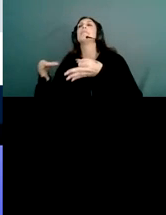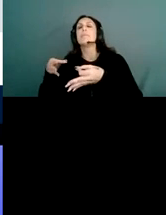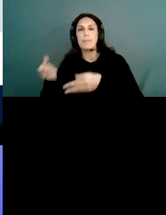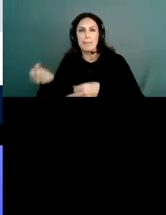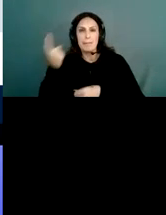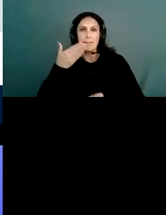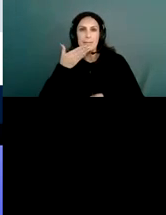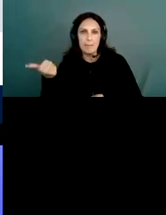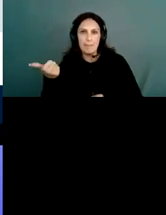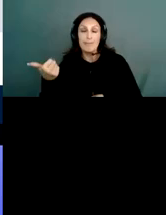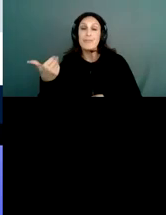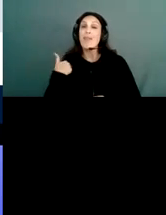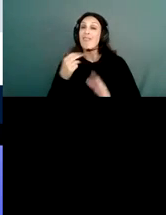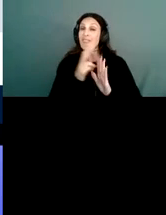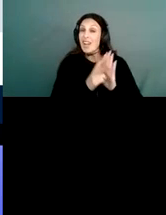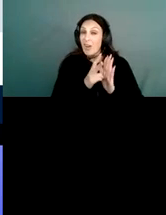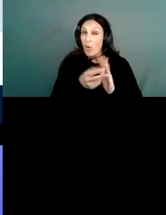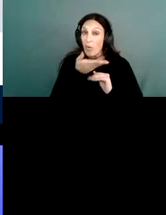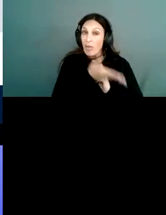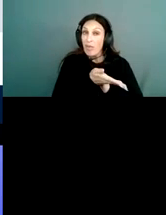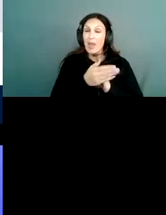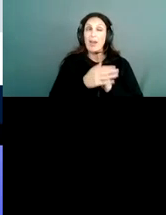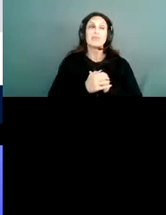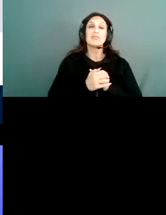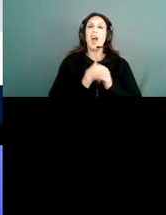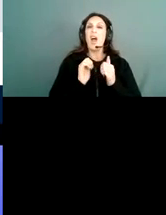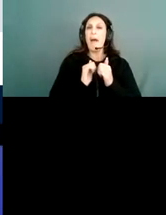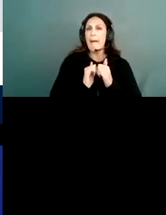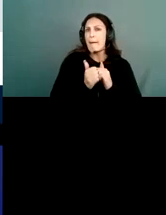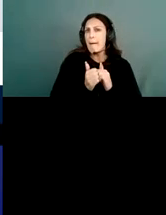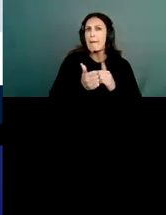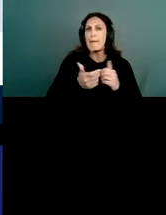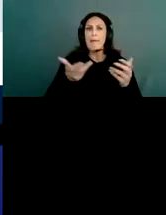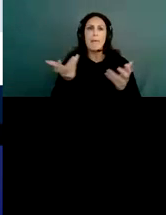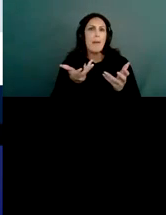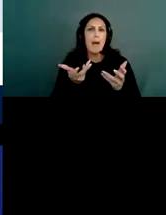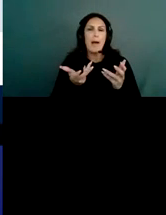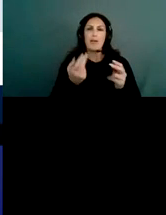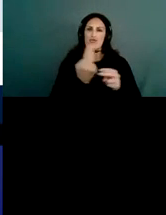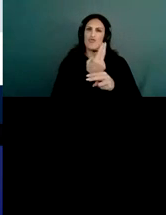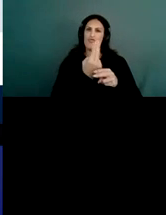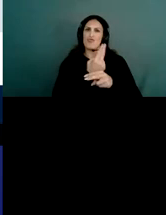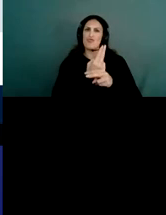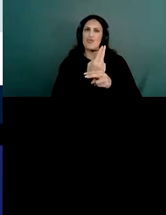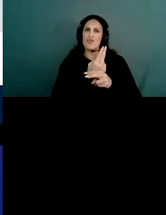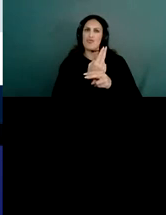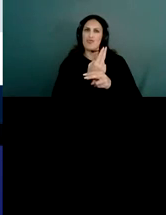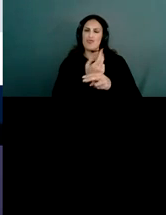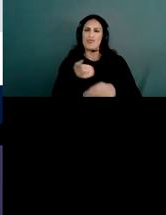video, a graphical representation of the skill, and a Lexia anchor chart.